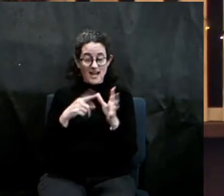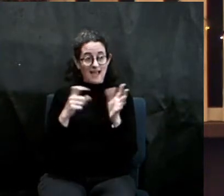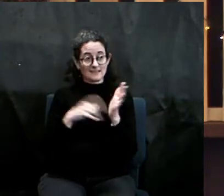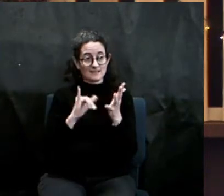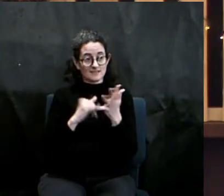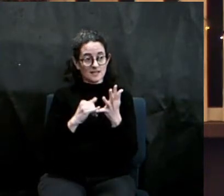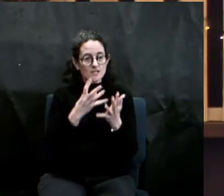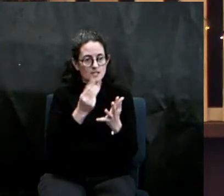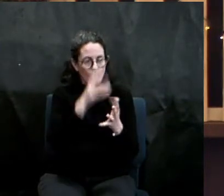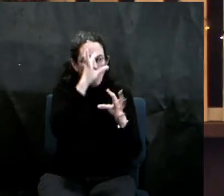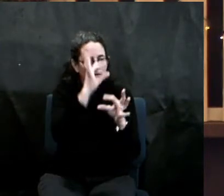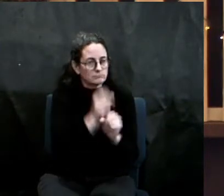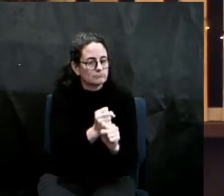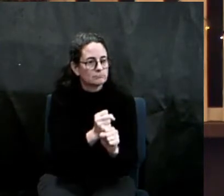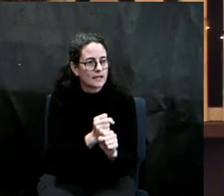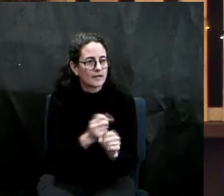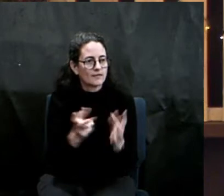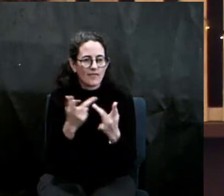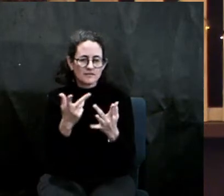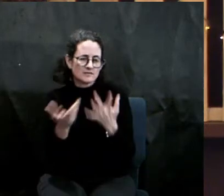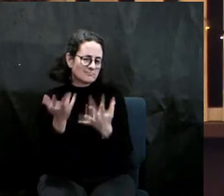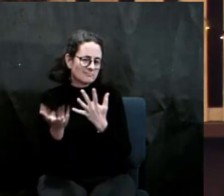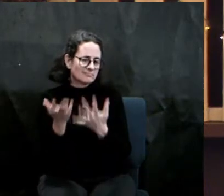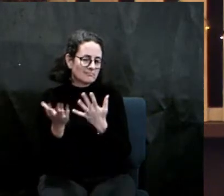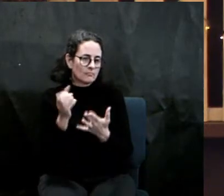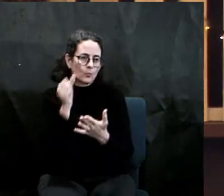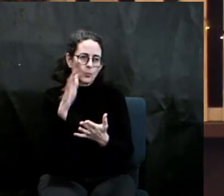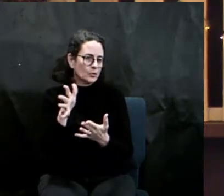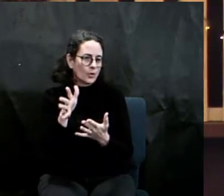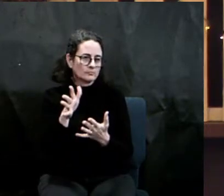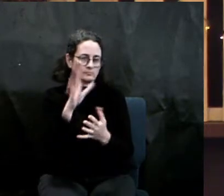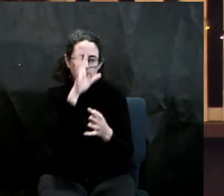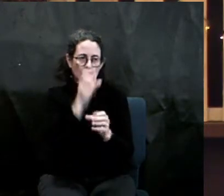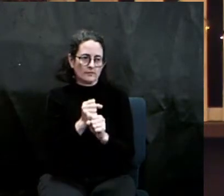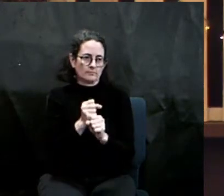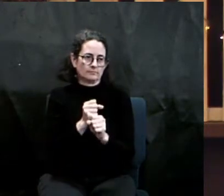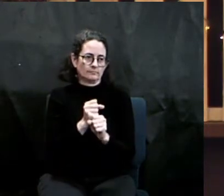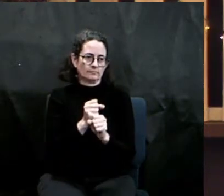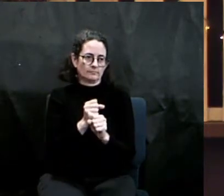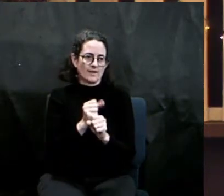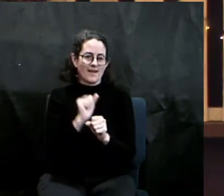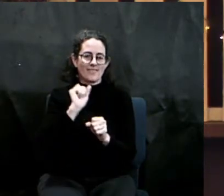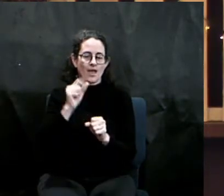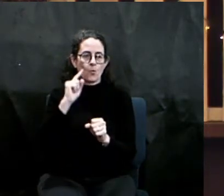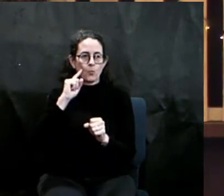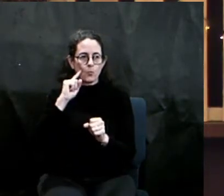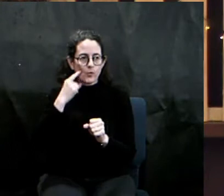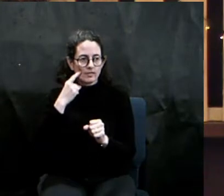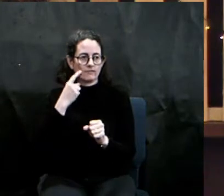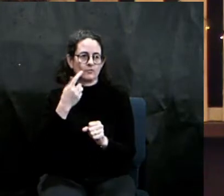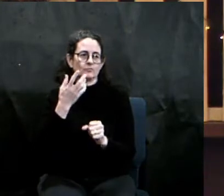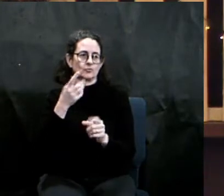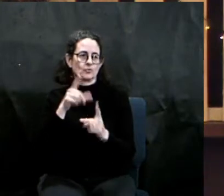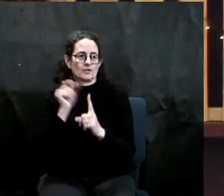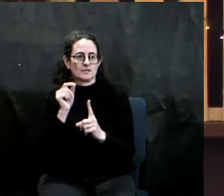convinced and believe. Others would not believe. Notice that it's their willful choice. They